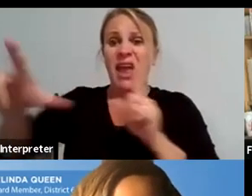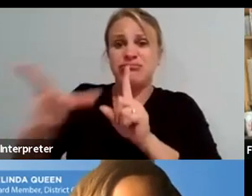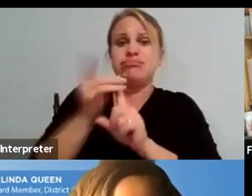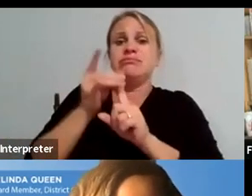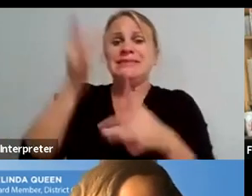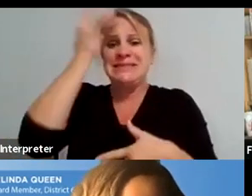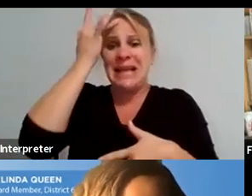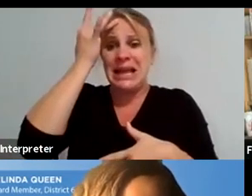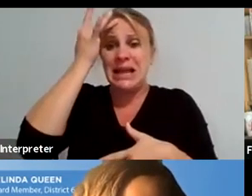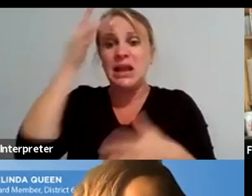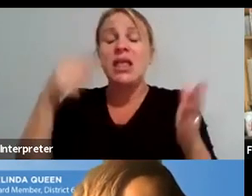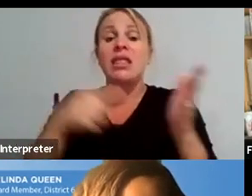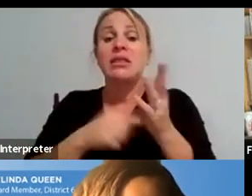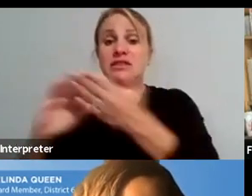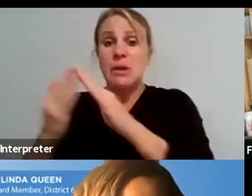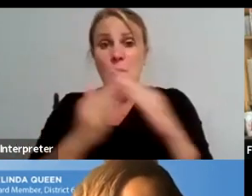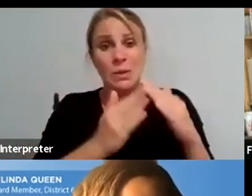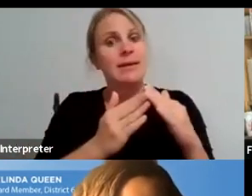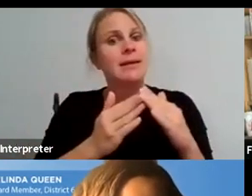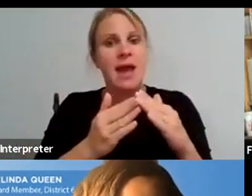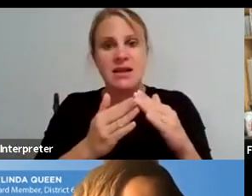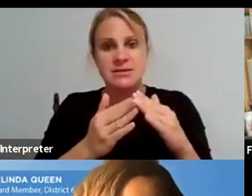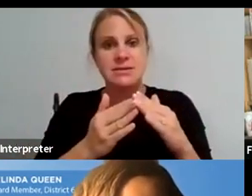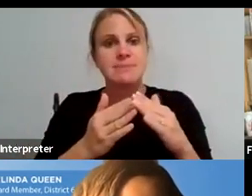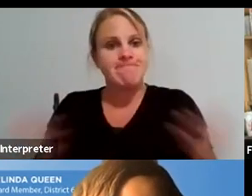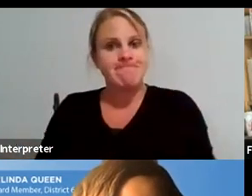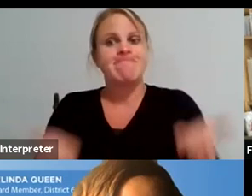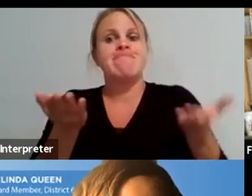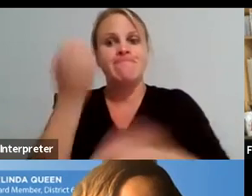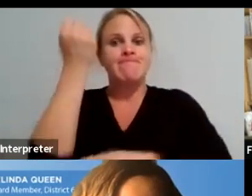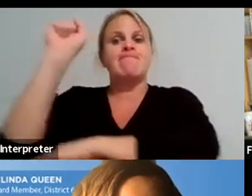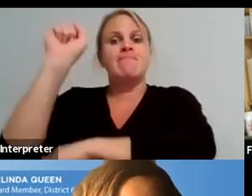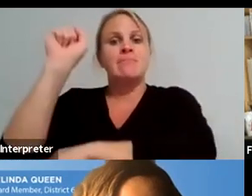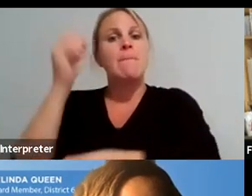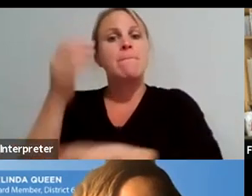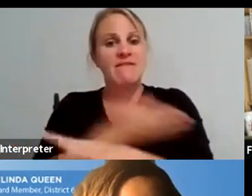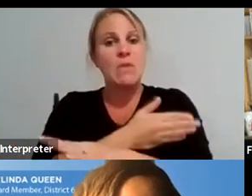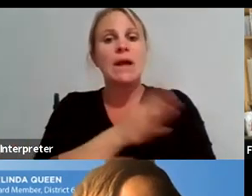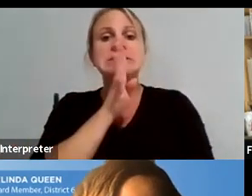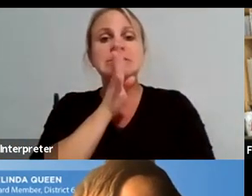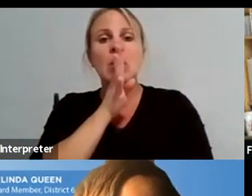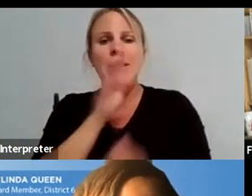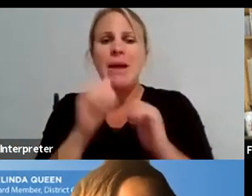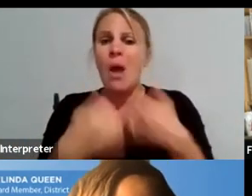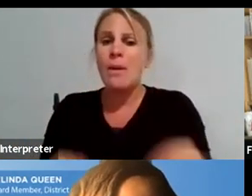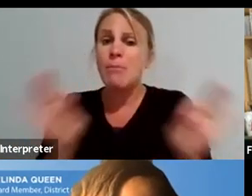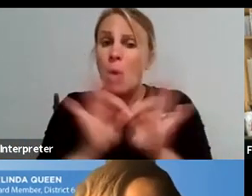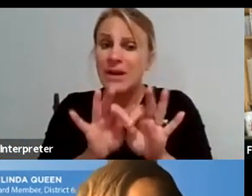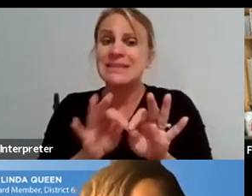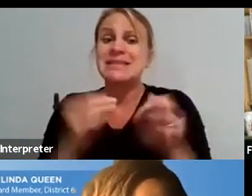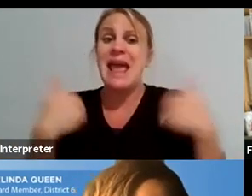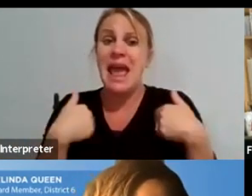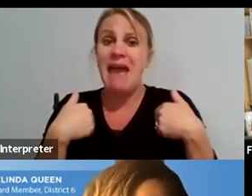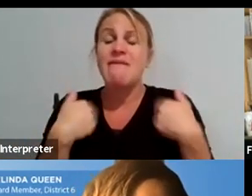community has risen up before and spoken about how important it is to have modern school